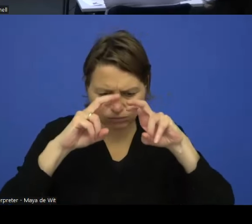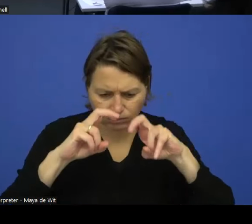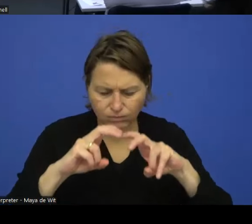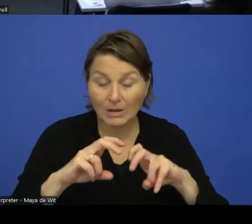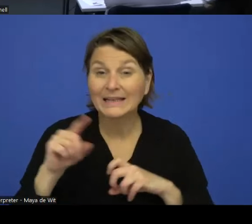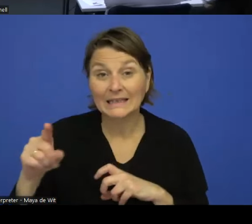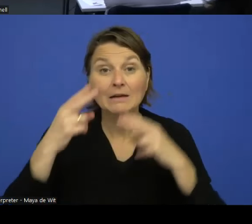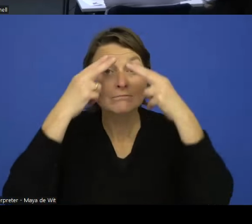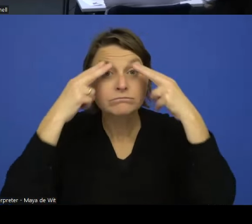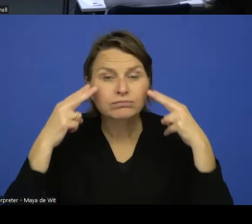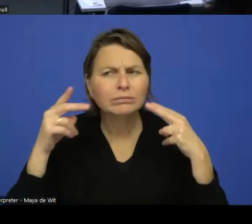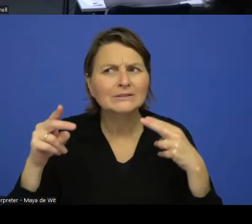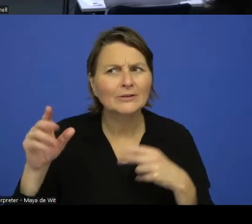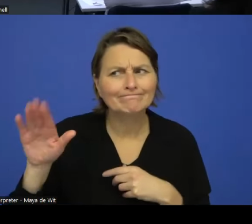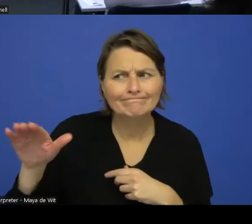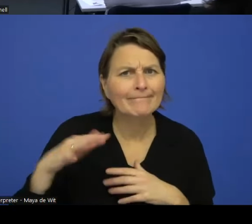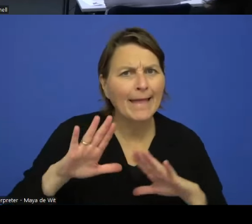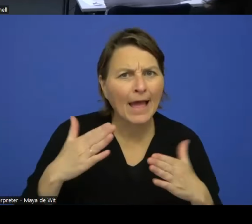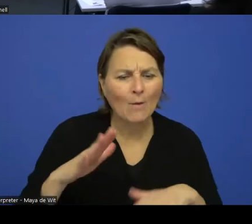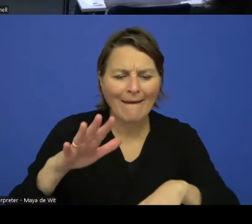use haptics to